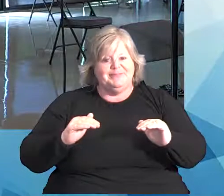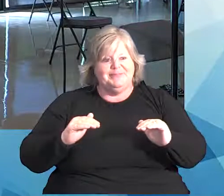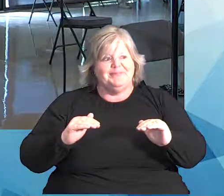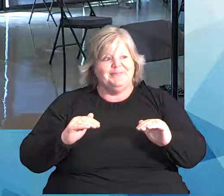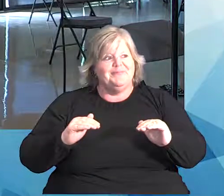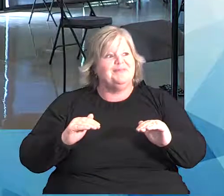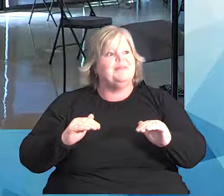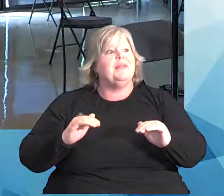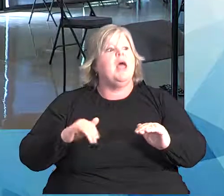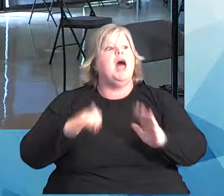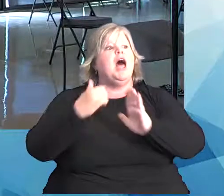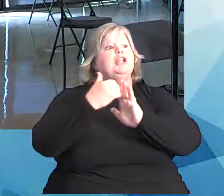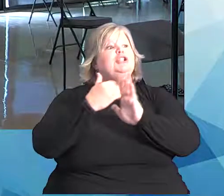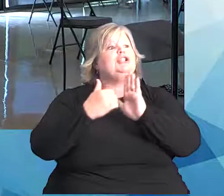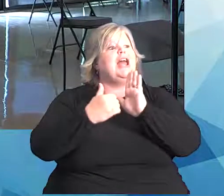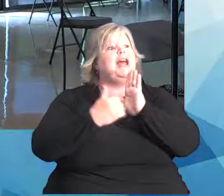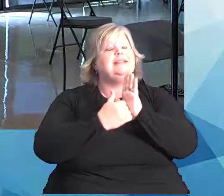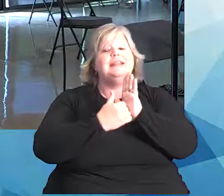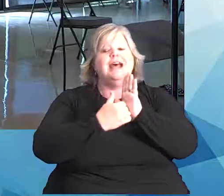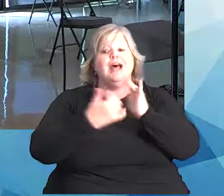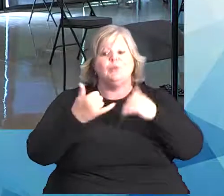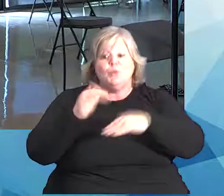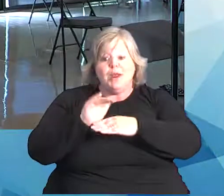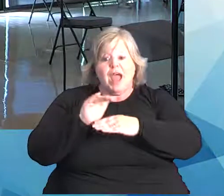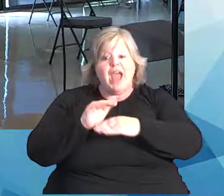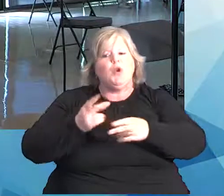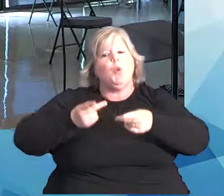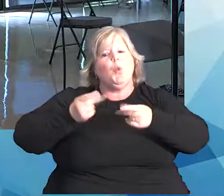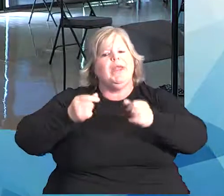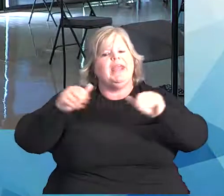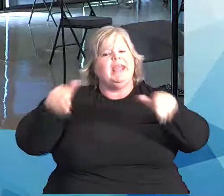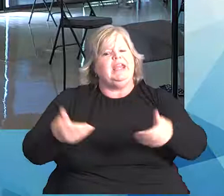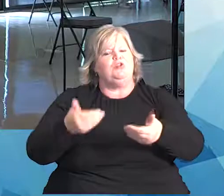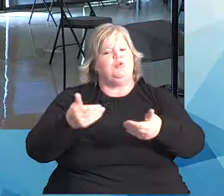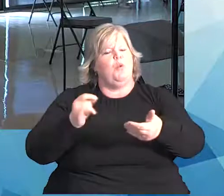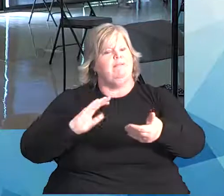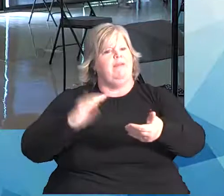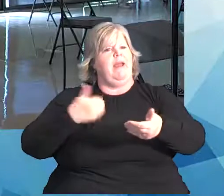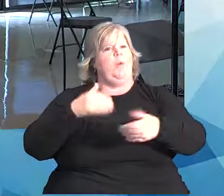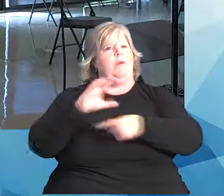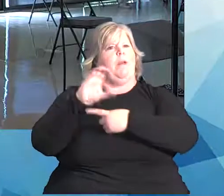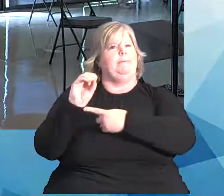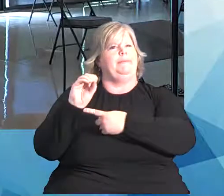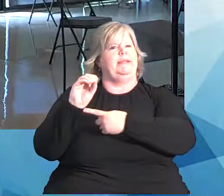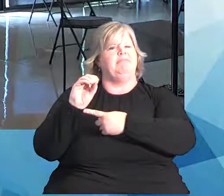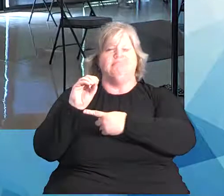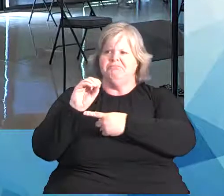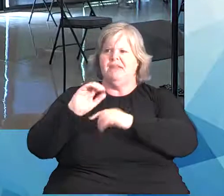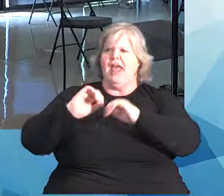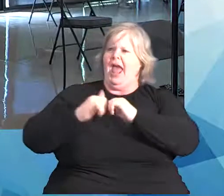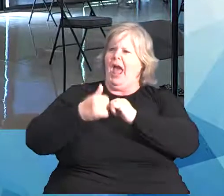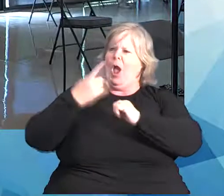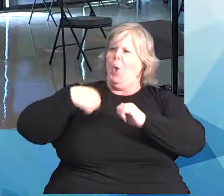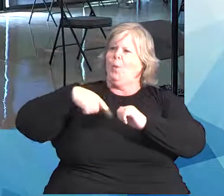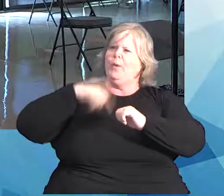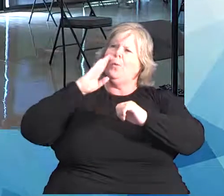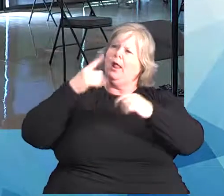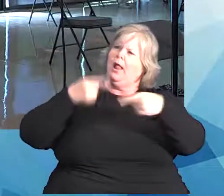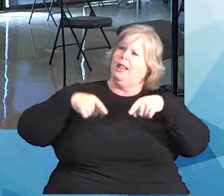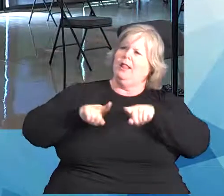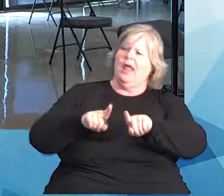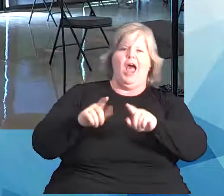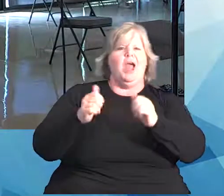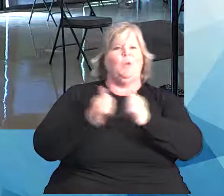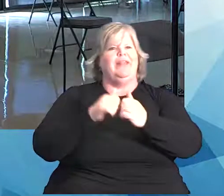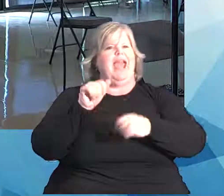Our agenda this evening is just a quick introduction of our company, how we're going to align with the Arizona State Schools for the Deaf and